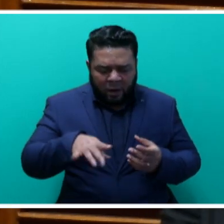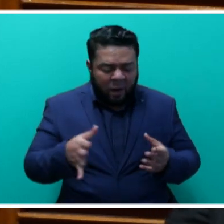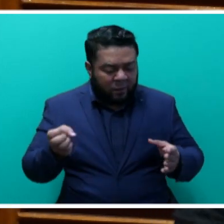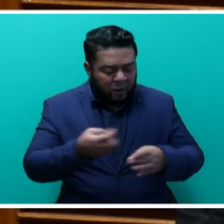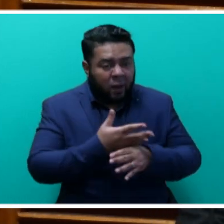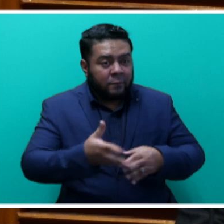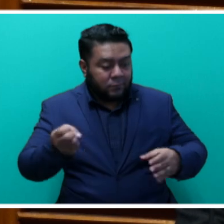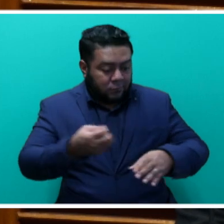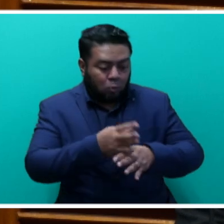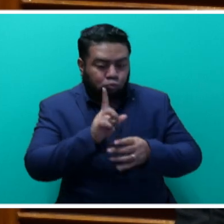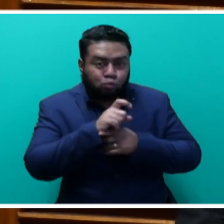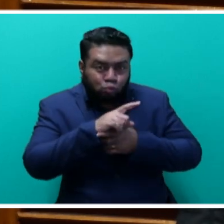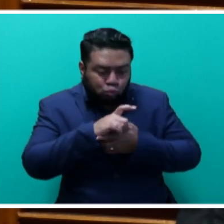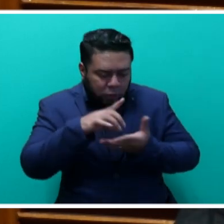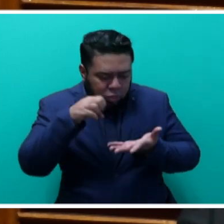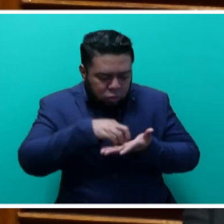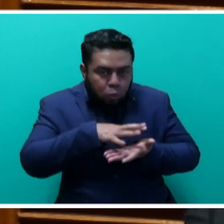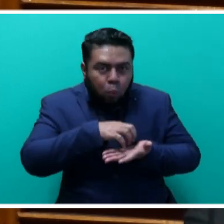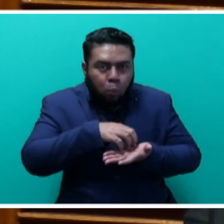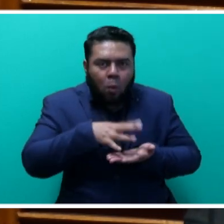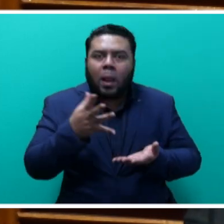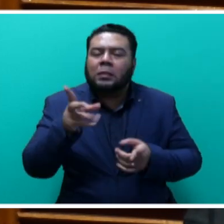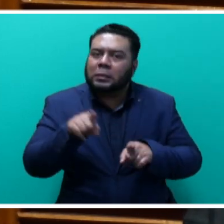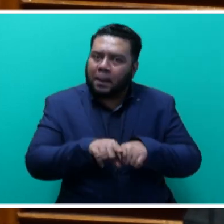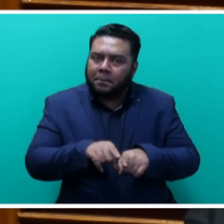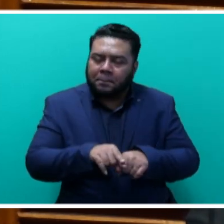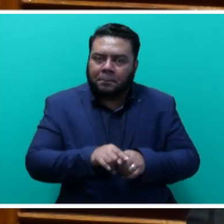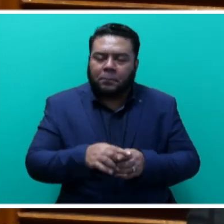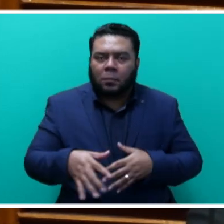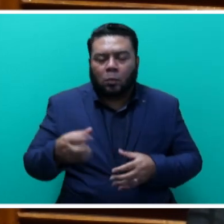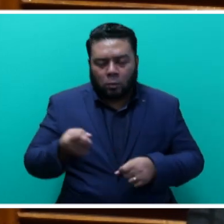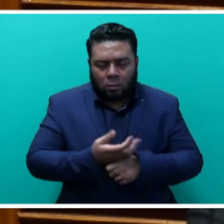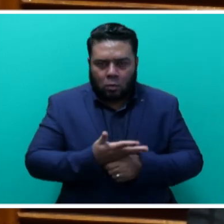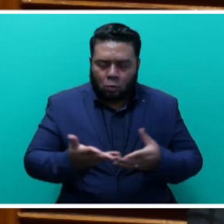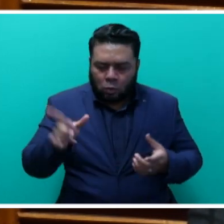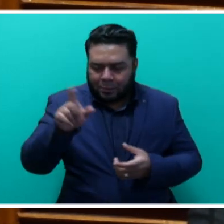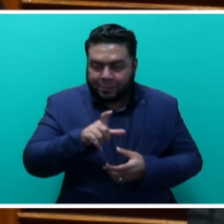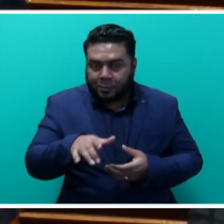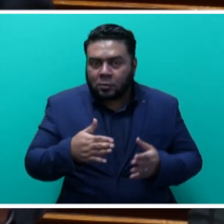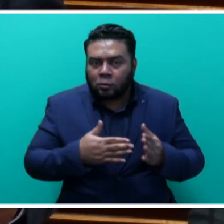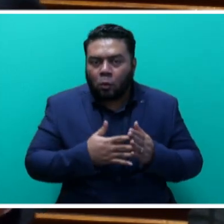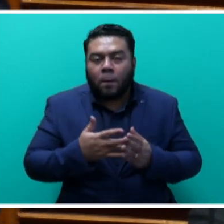of termite infestation in the country. The ministry is also working closely with the Ministry of